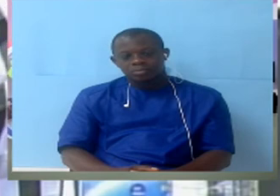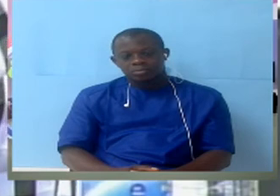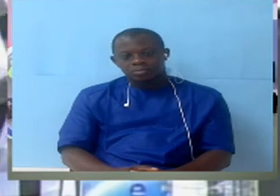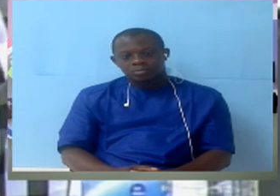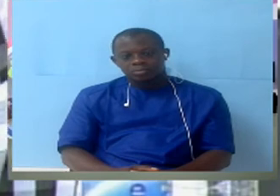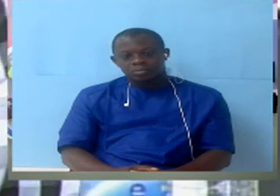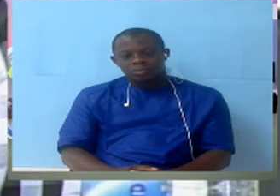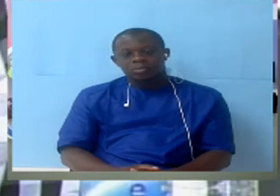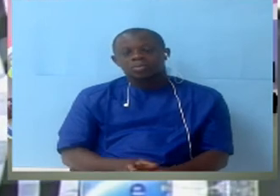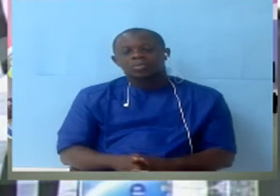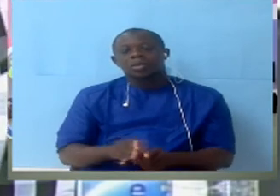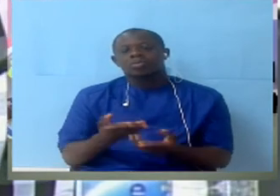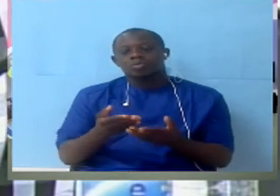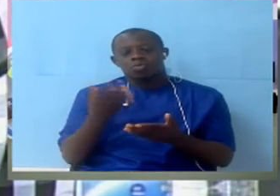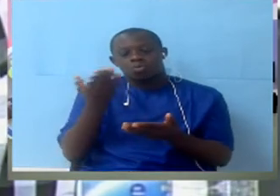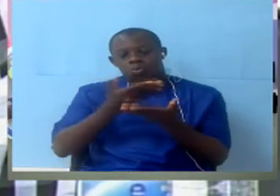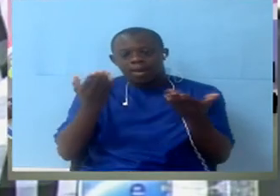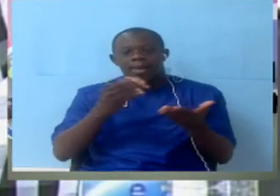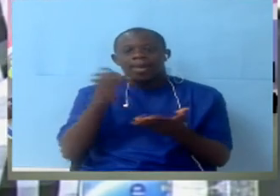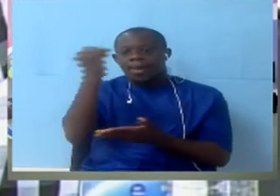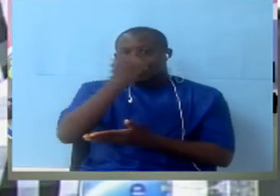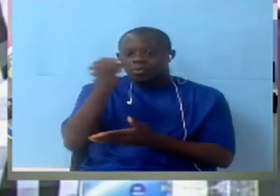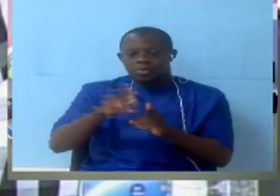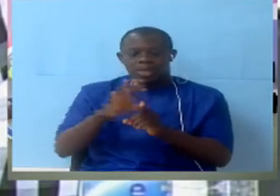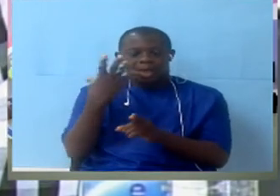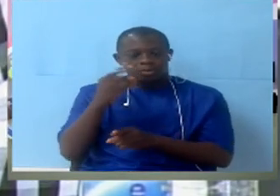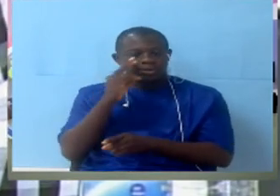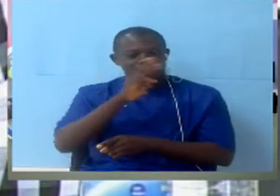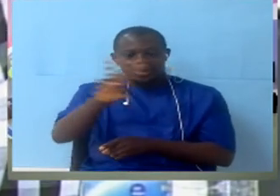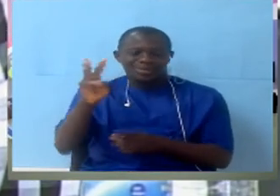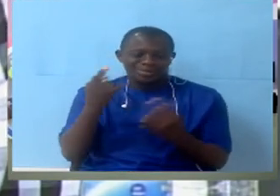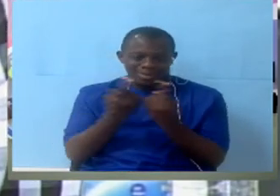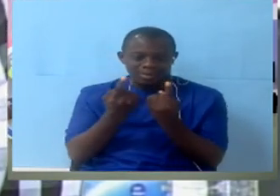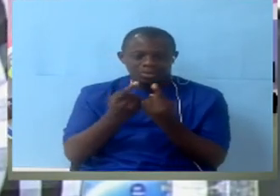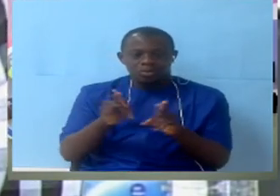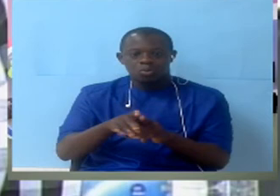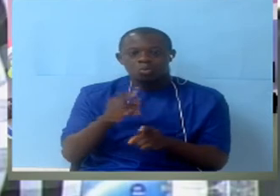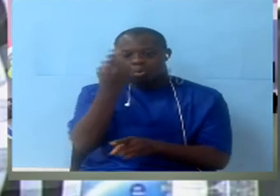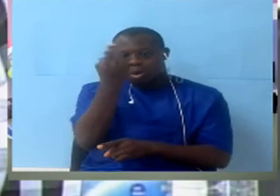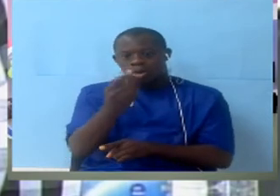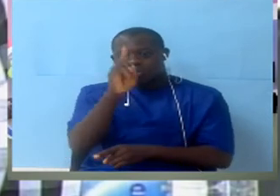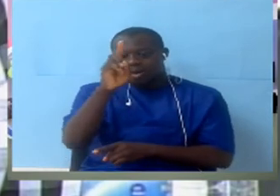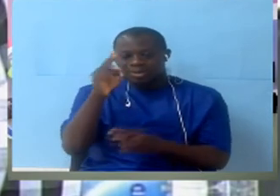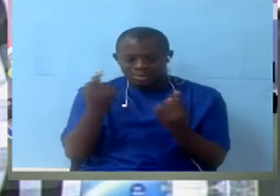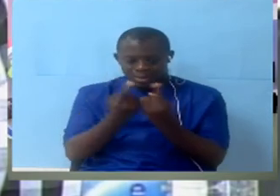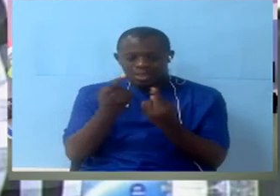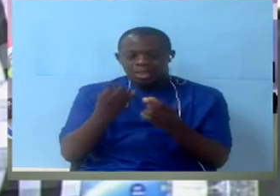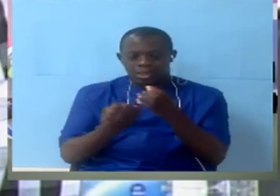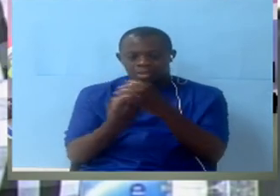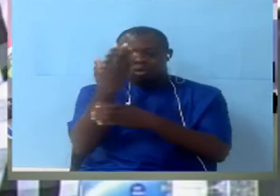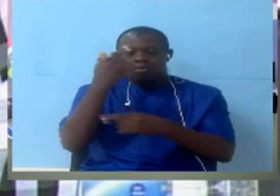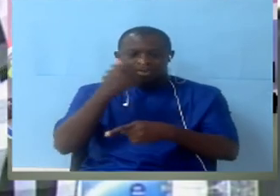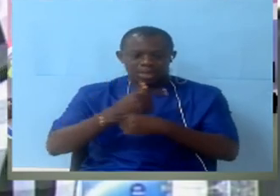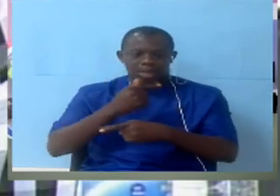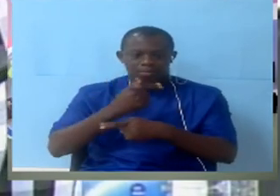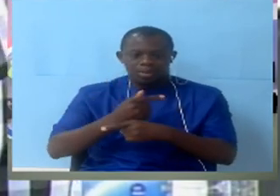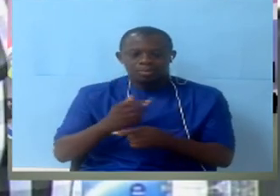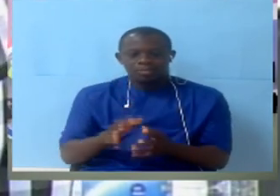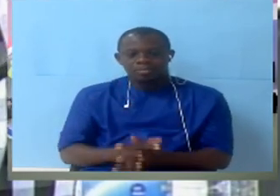Because that's why, how I saw things, there is only one thing which can develop the Gambia. Even